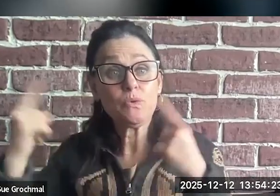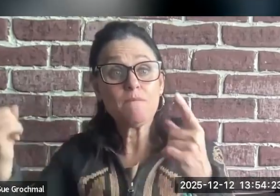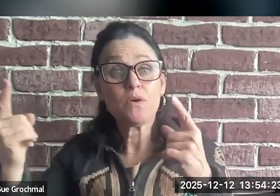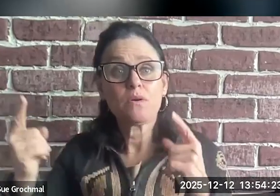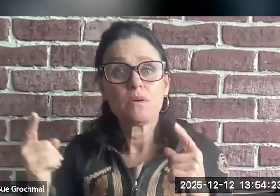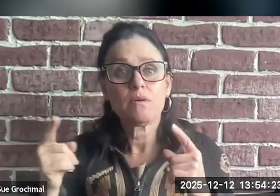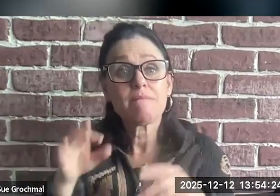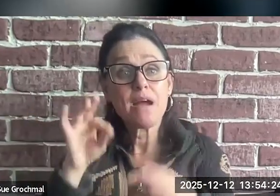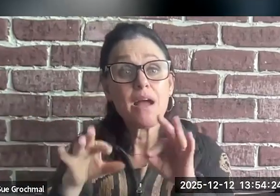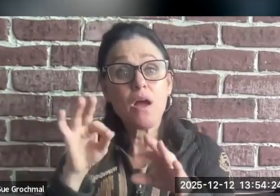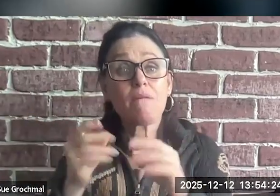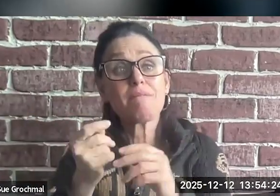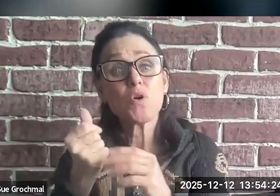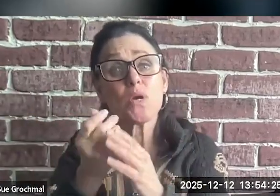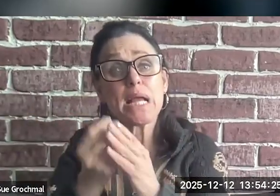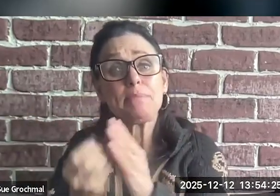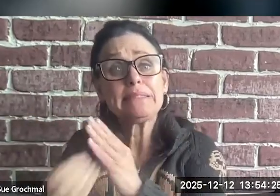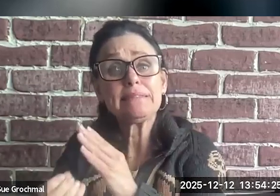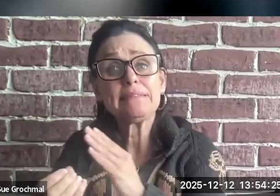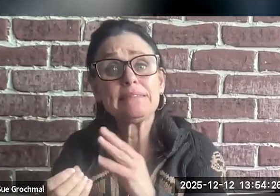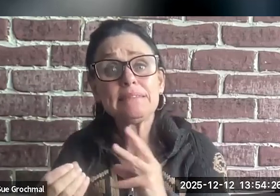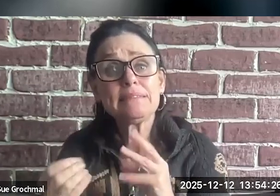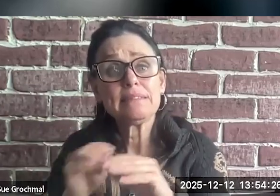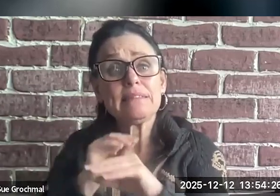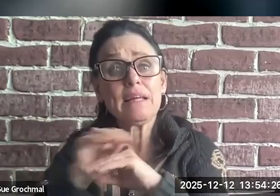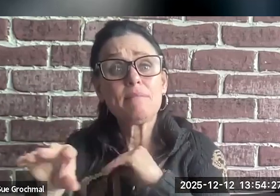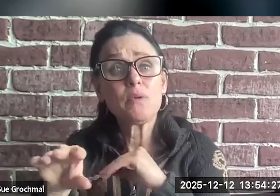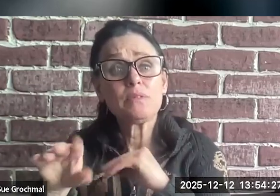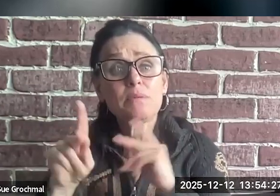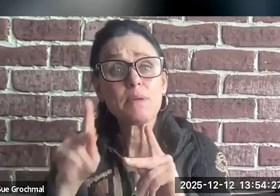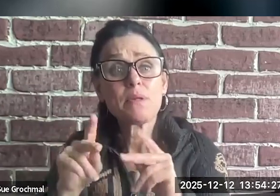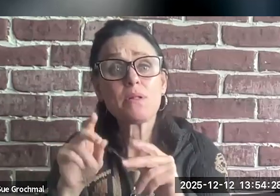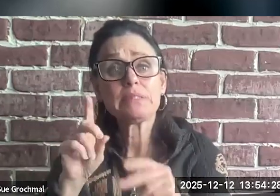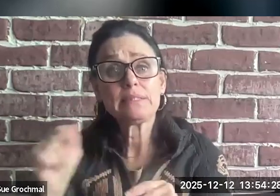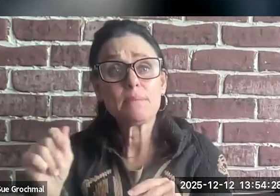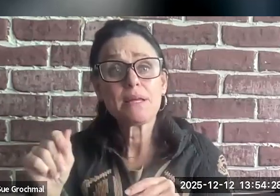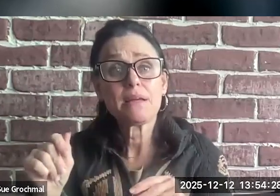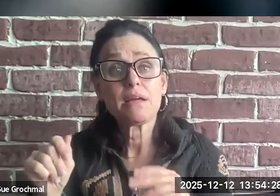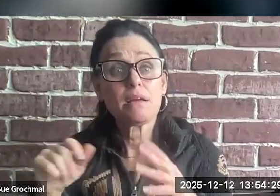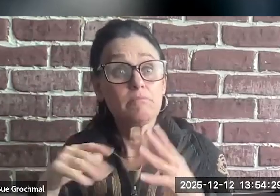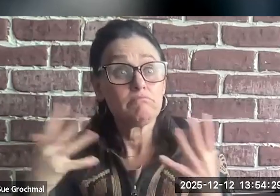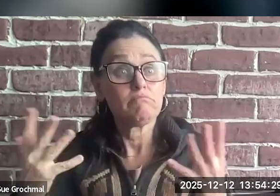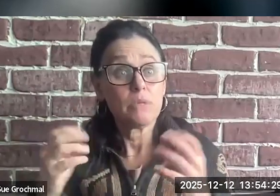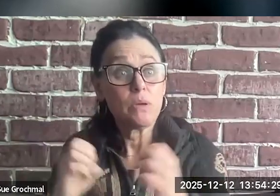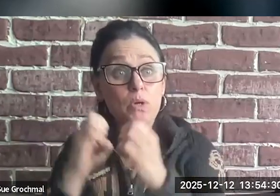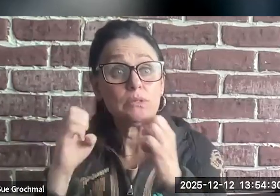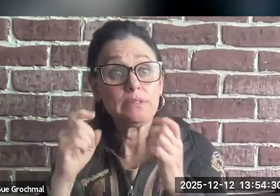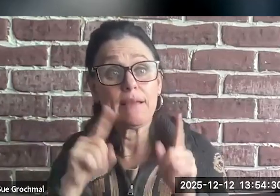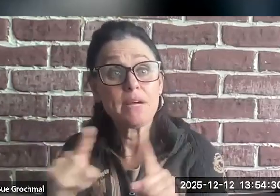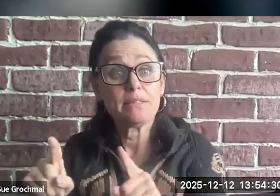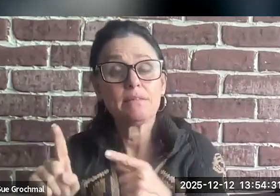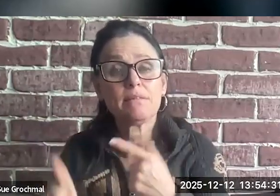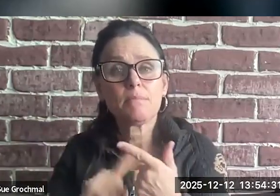like a few gaps that have disproportionately impacted people with disabilities, especially not only in like the emergency event, but